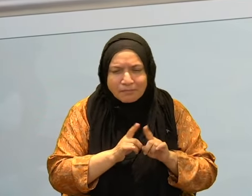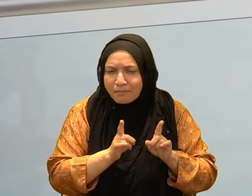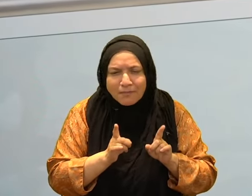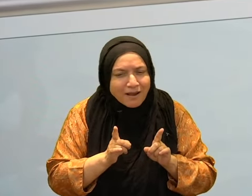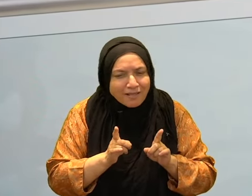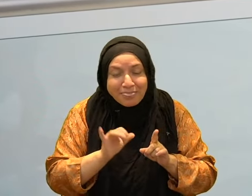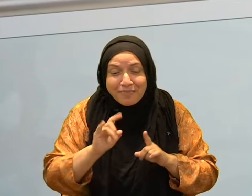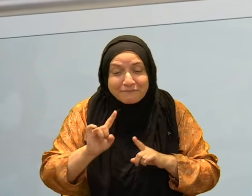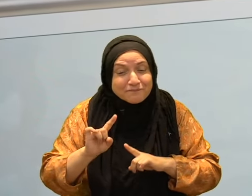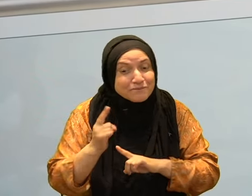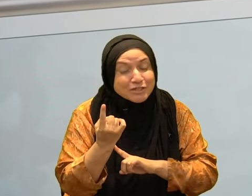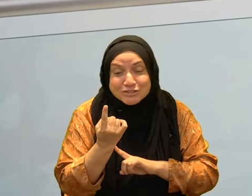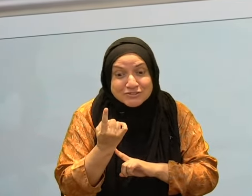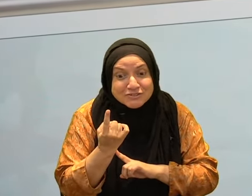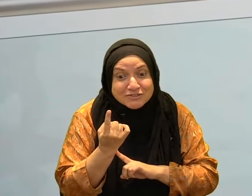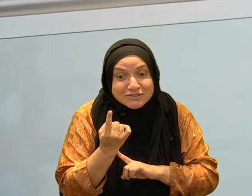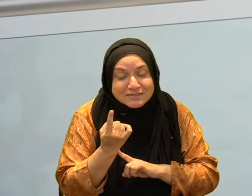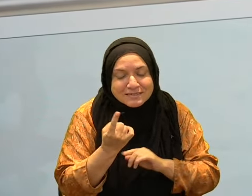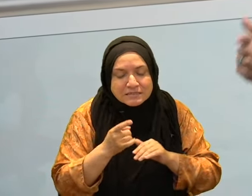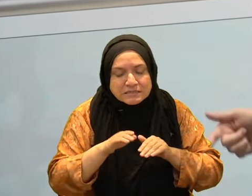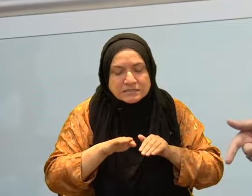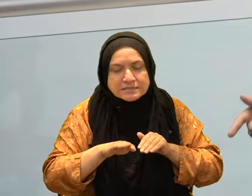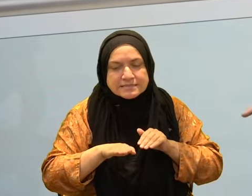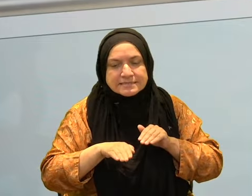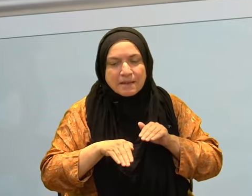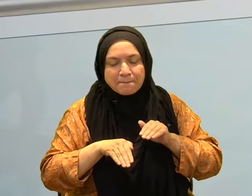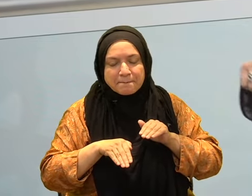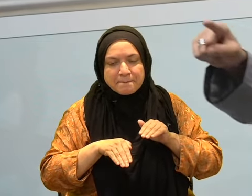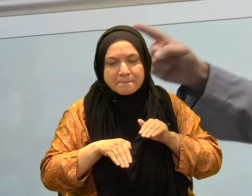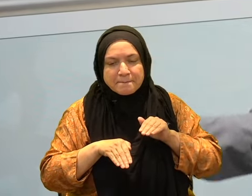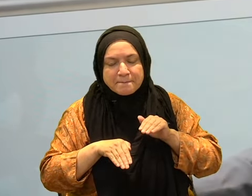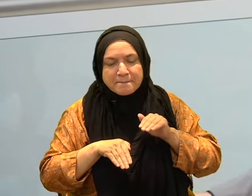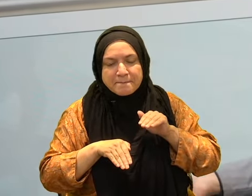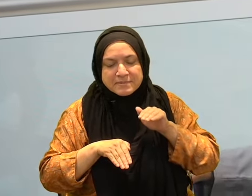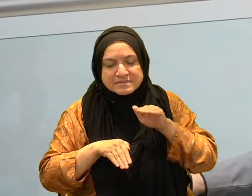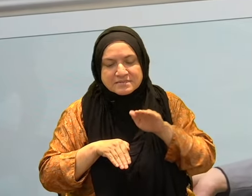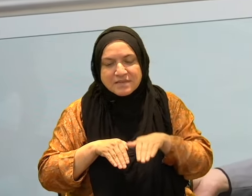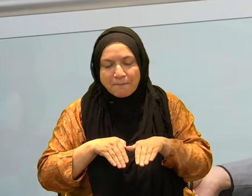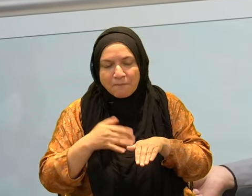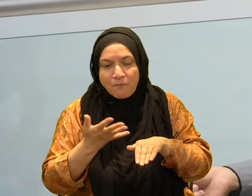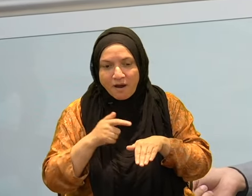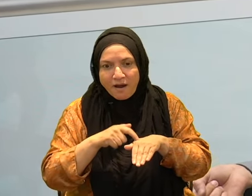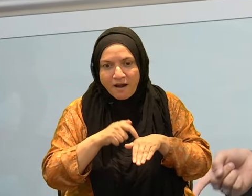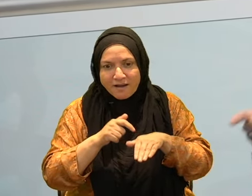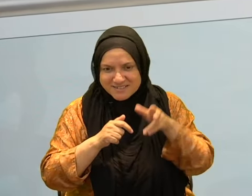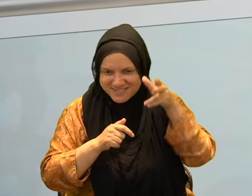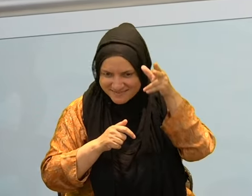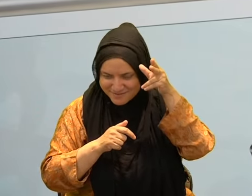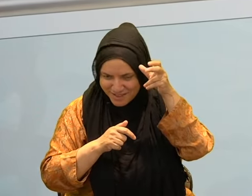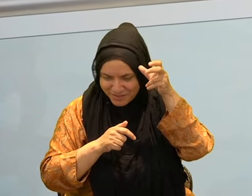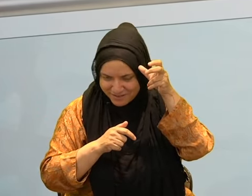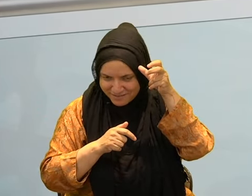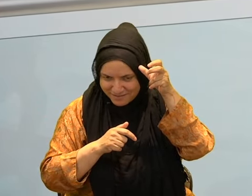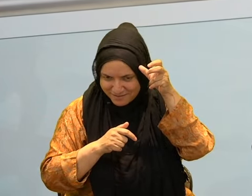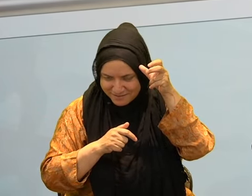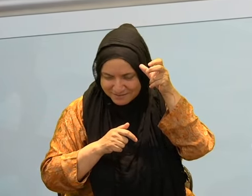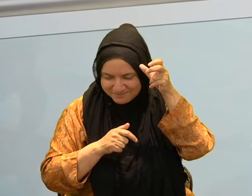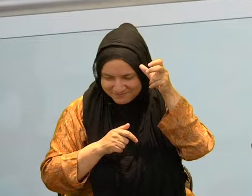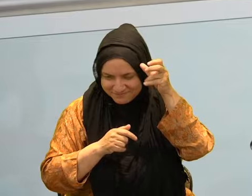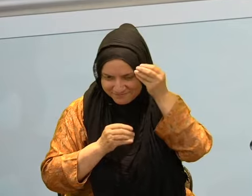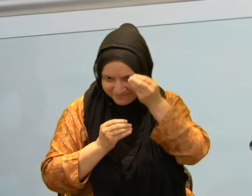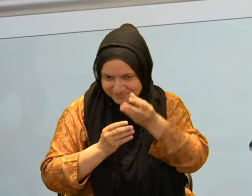and trying to see what happened, not for the intention of excusing their current behavior, but to learn from their